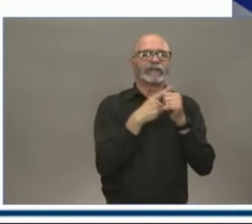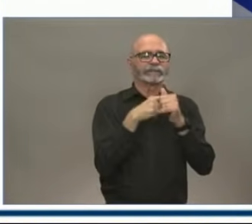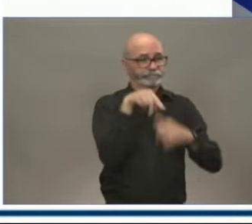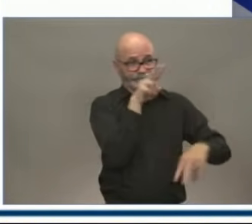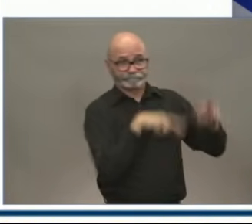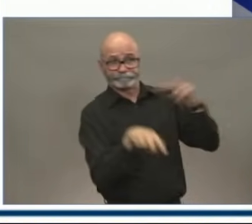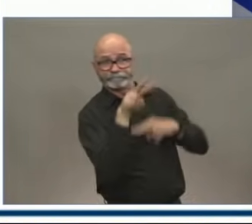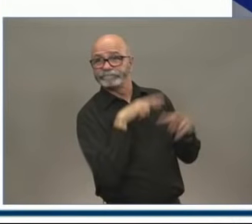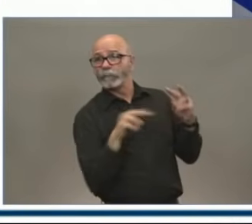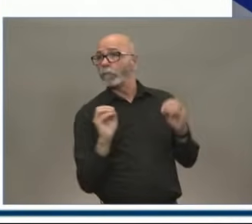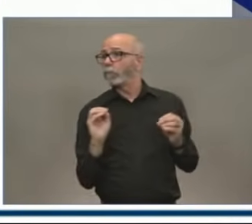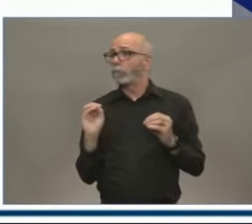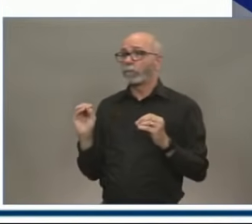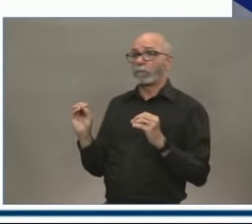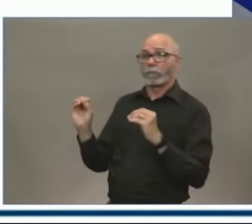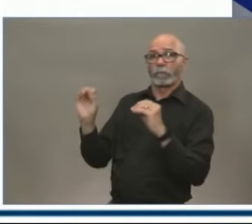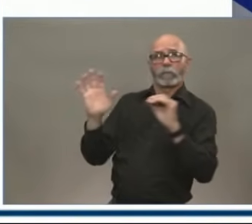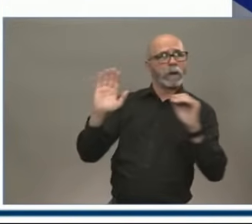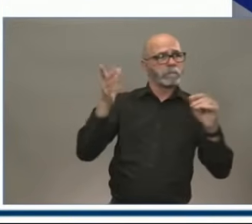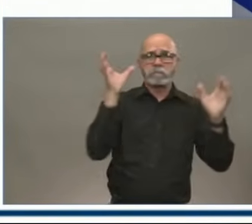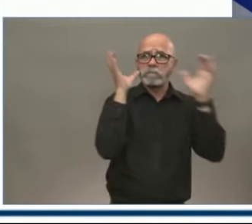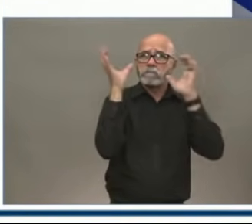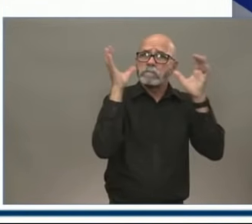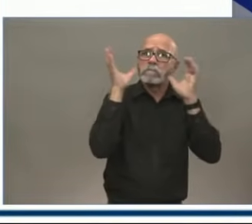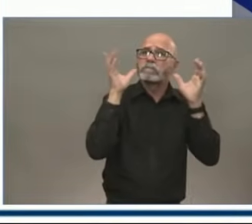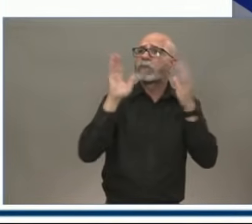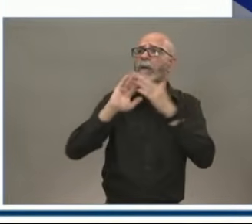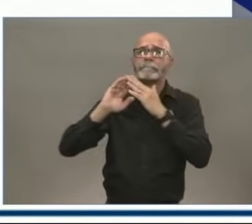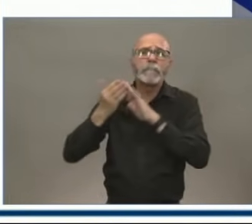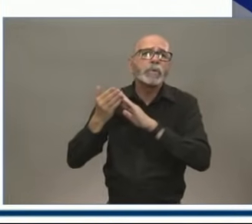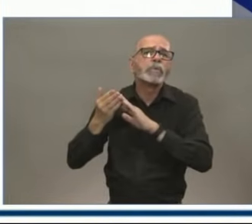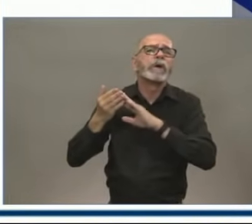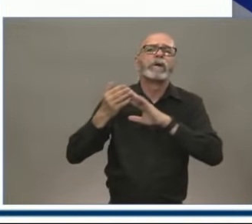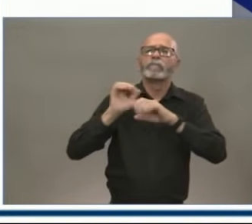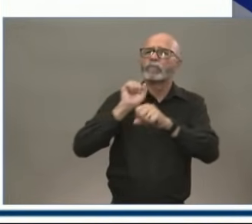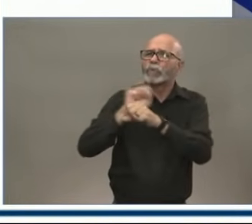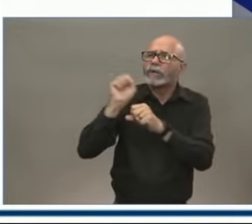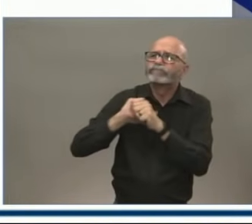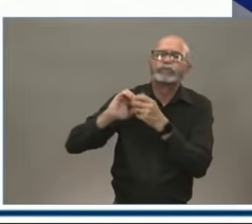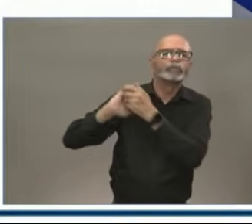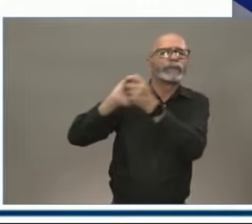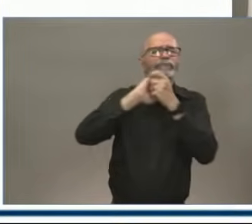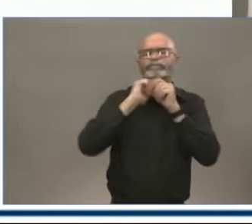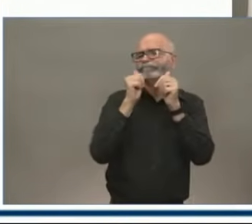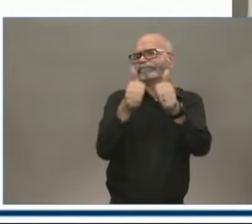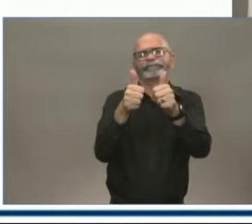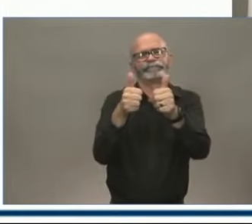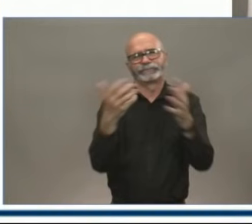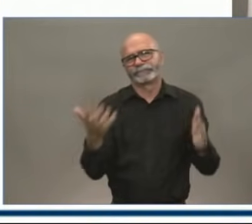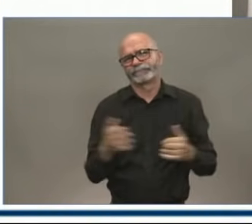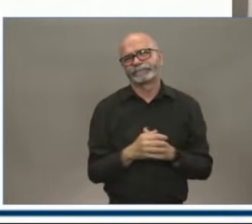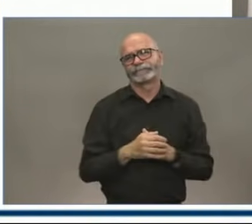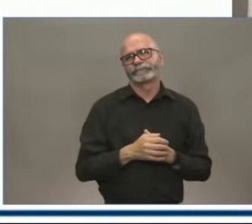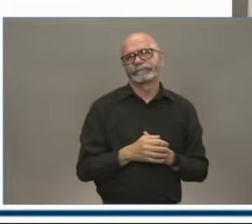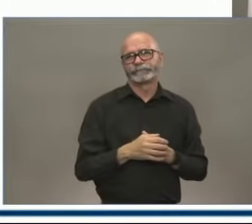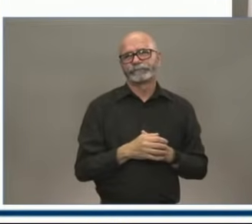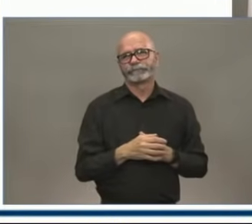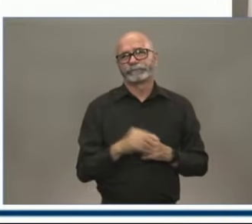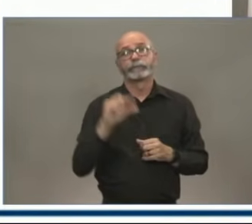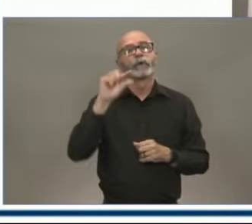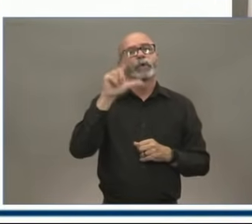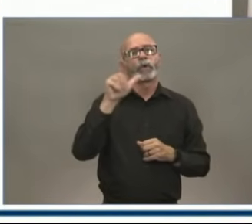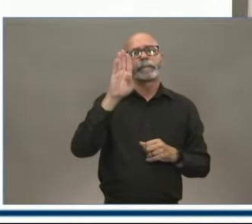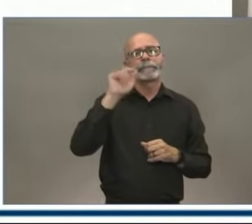the cooperation from the community, and the epidemiology that's coming back looks very good. Next question will go to Global's Jesse